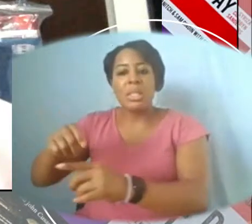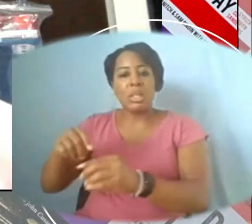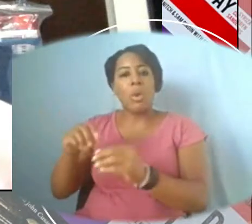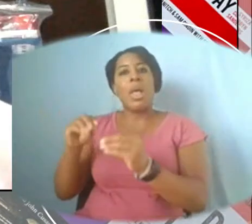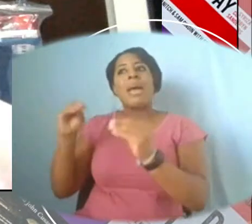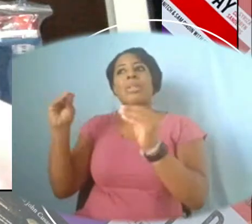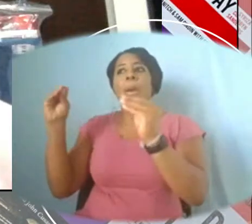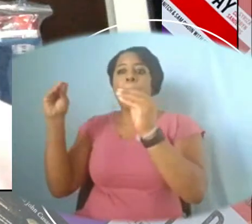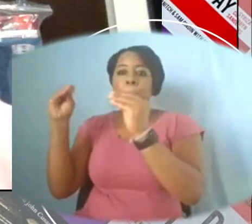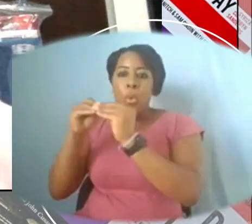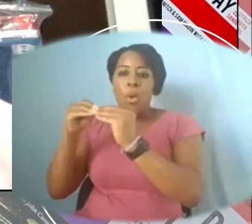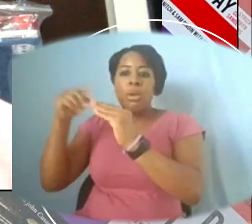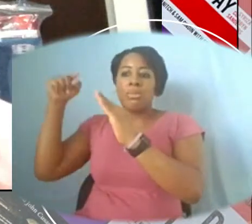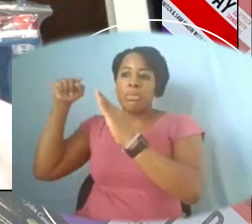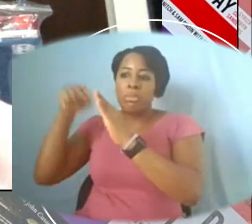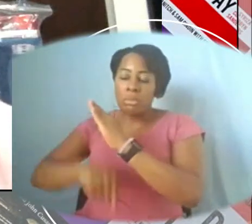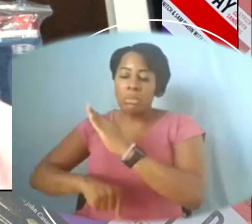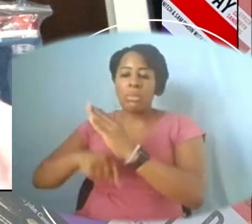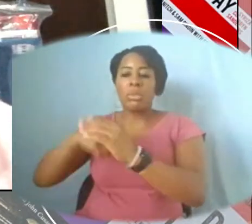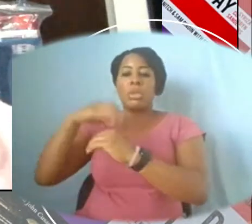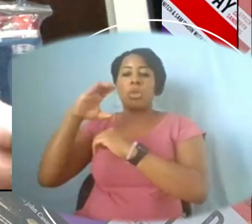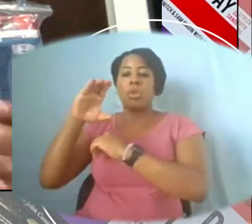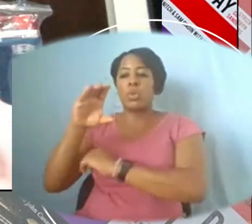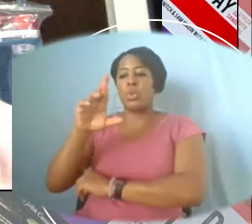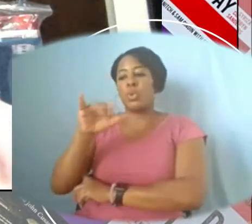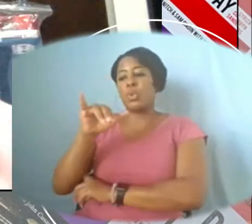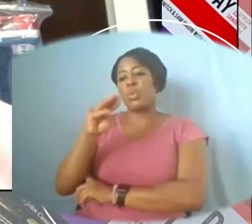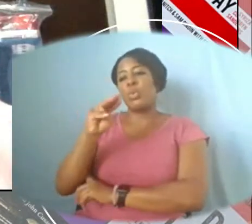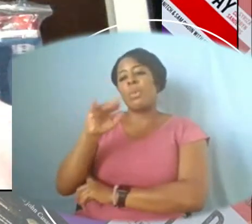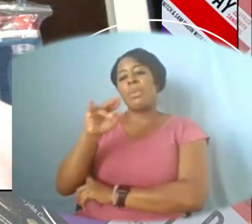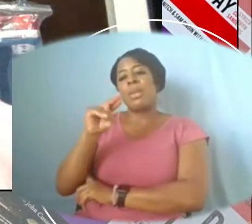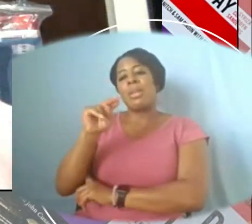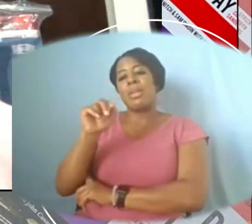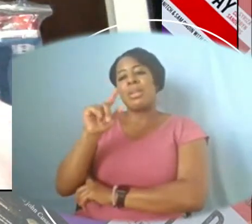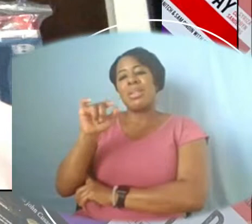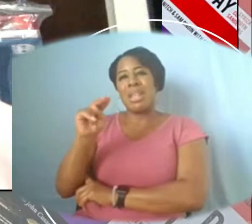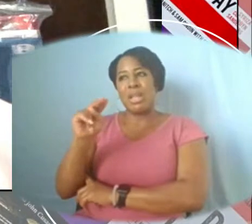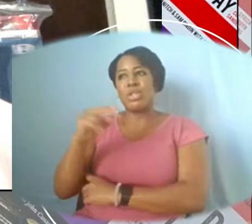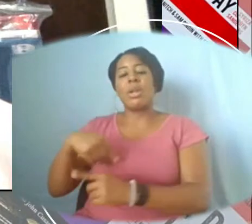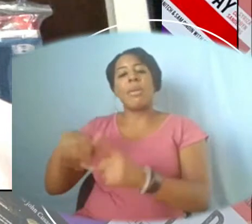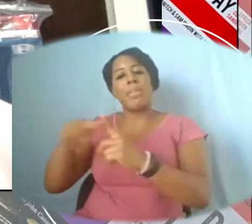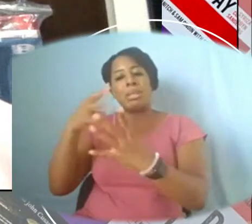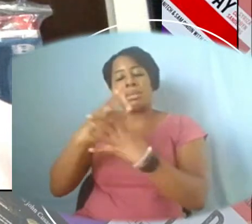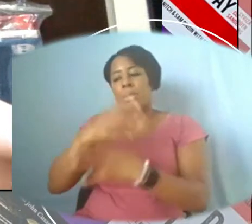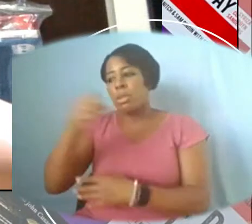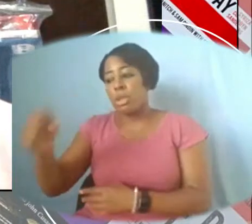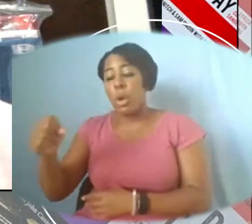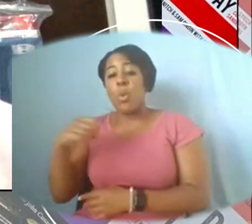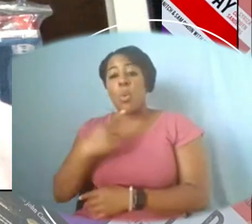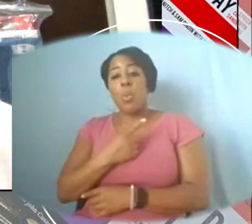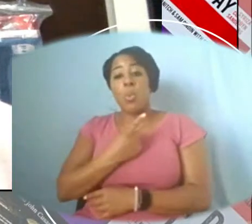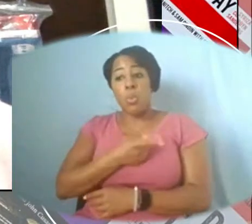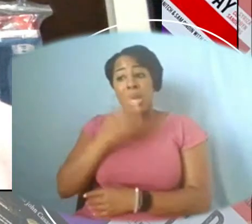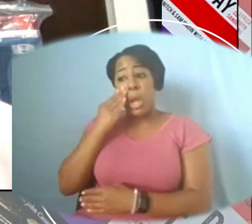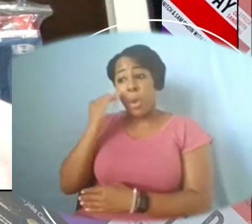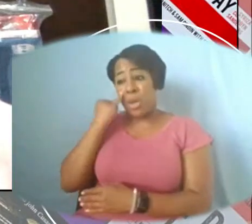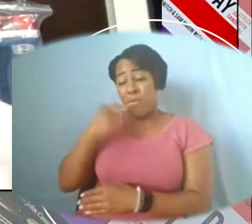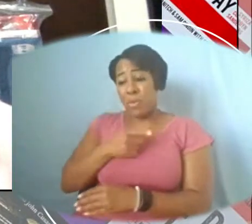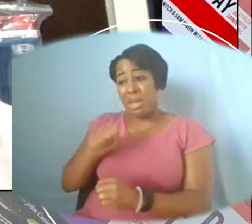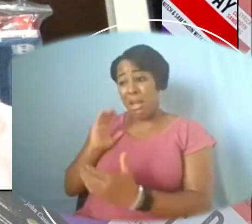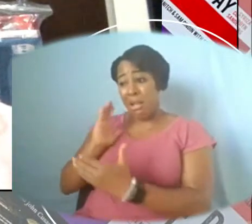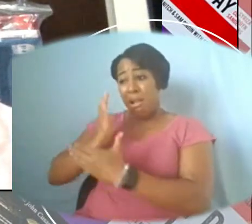criminalization and further incarceration. And so what we understand is that if we can stop this new jail expansion, that is a key piece of the